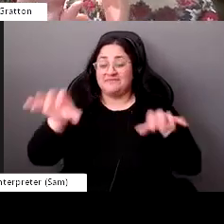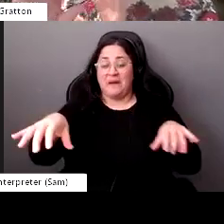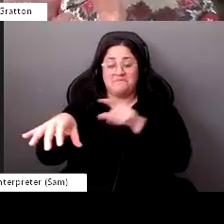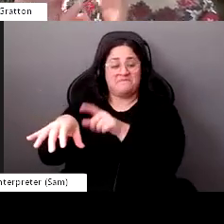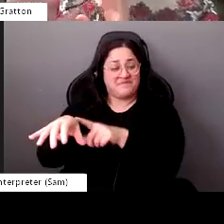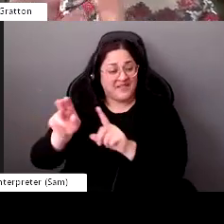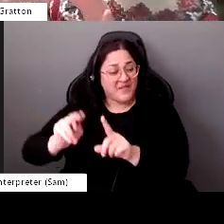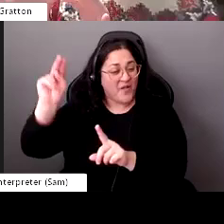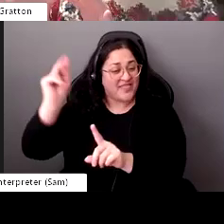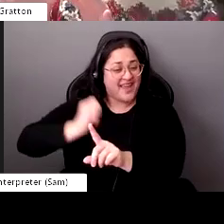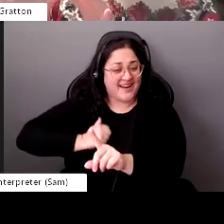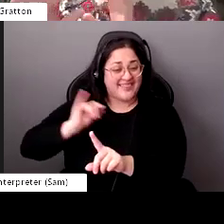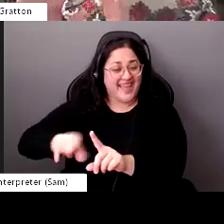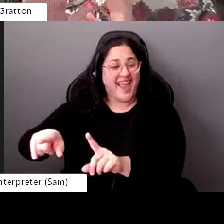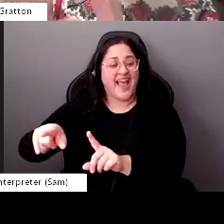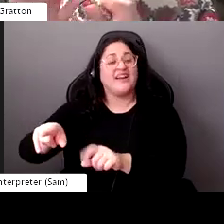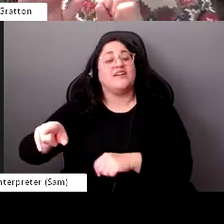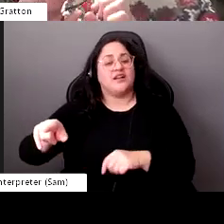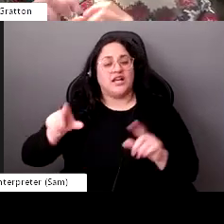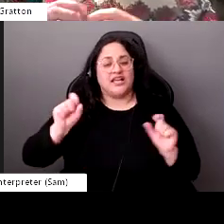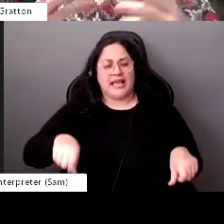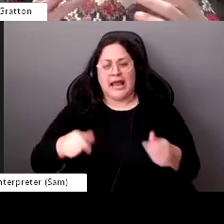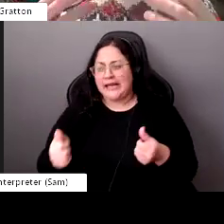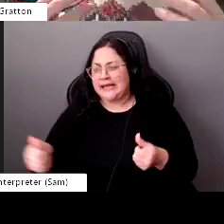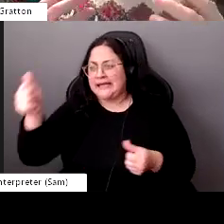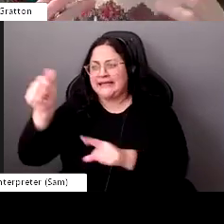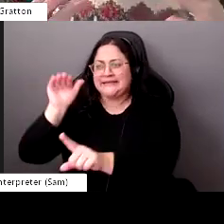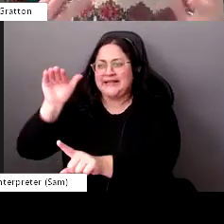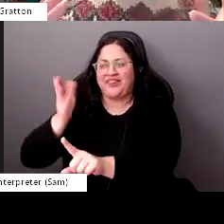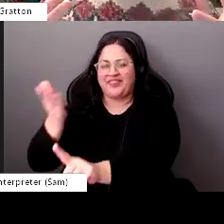Is this a good message? And then you get that feedback.